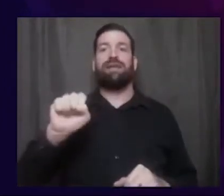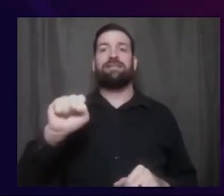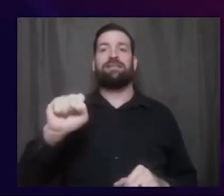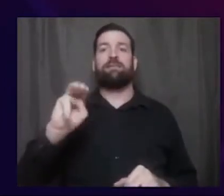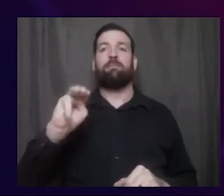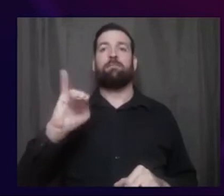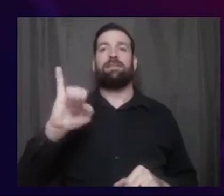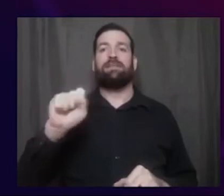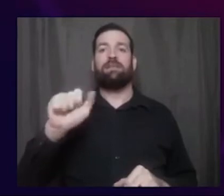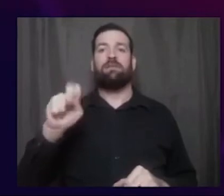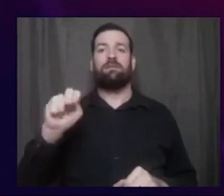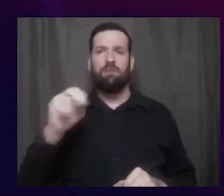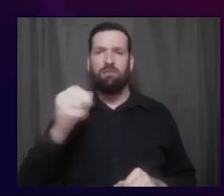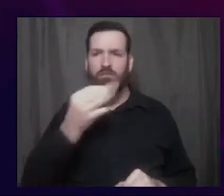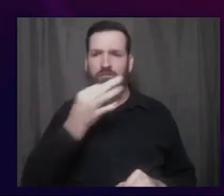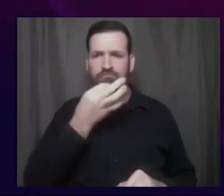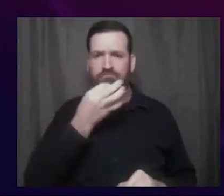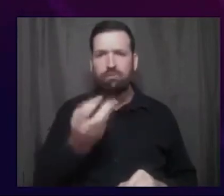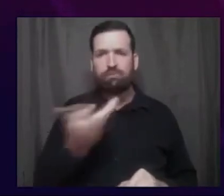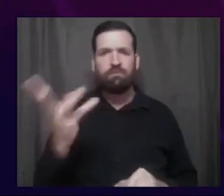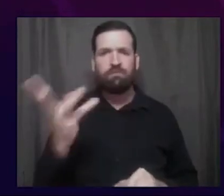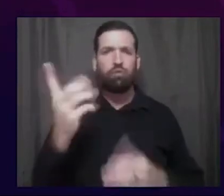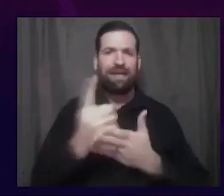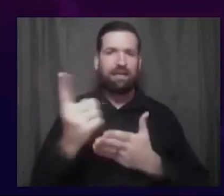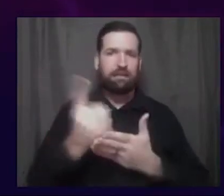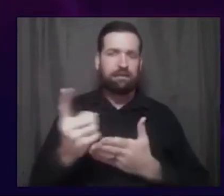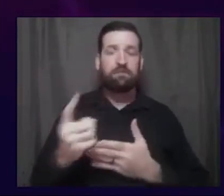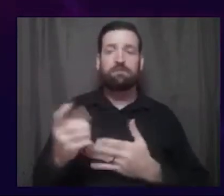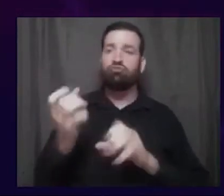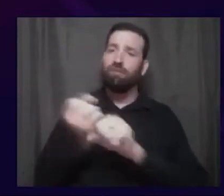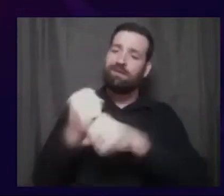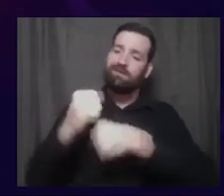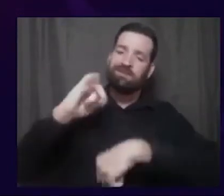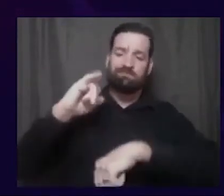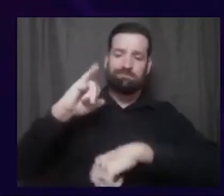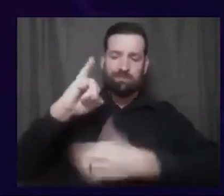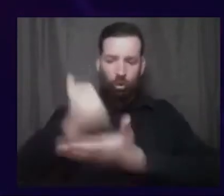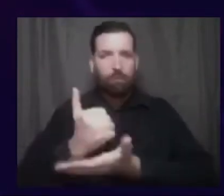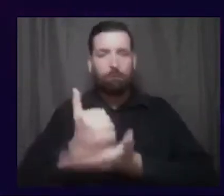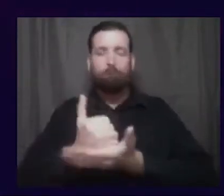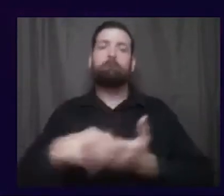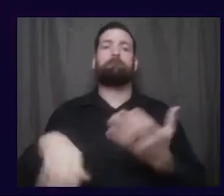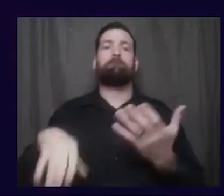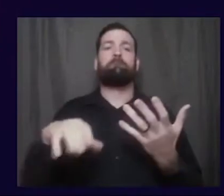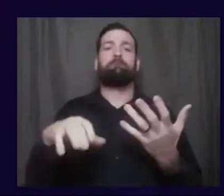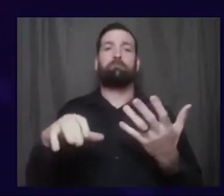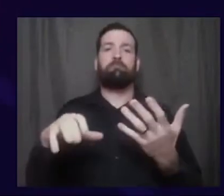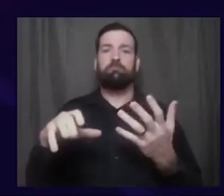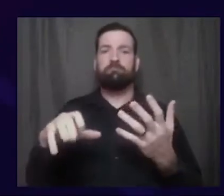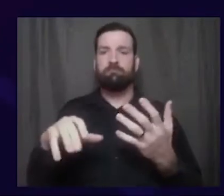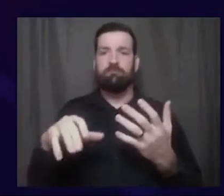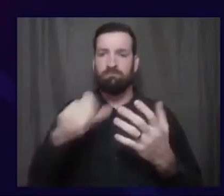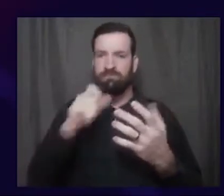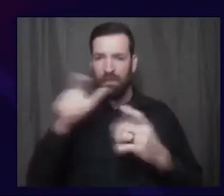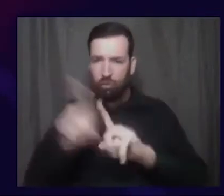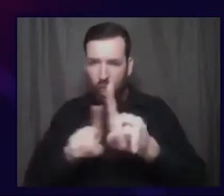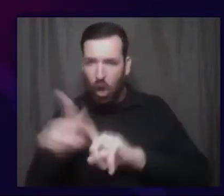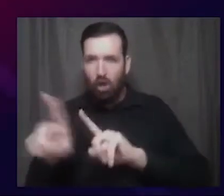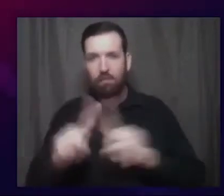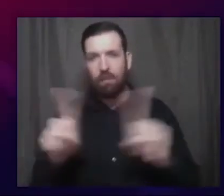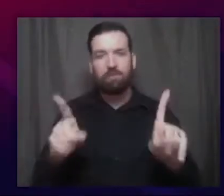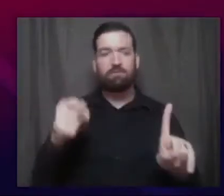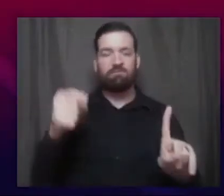weeks up at Creighton. So basically I made a scholarship for student athletes like me who were solid athletes but not the star, who stuck with the